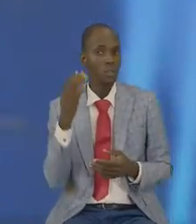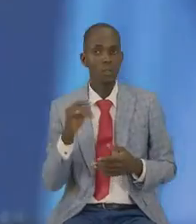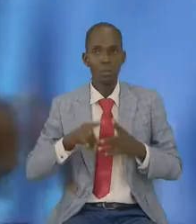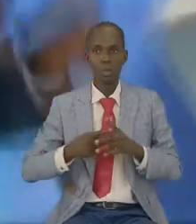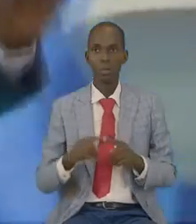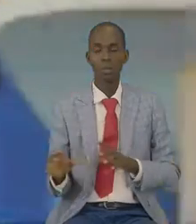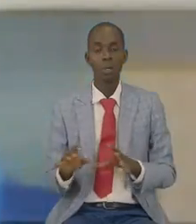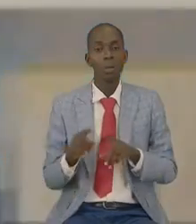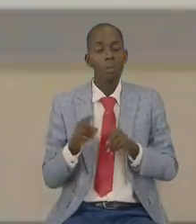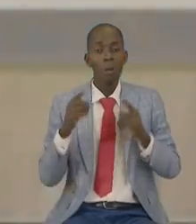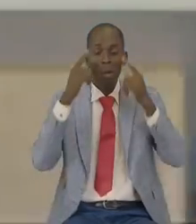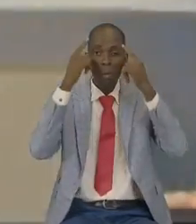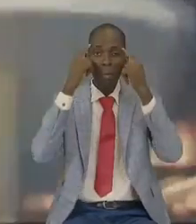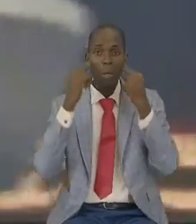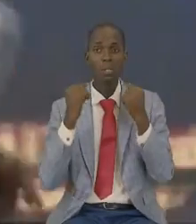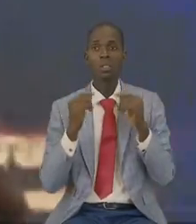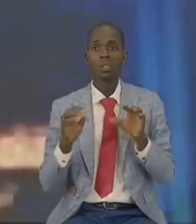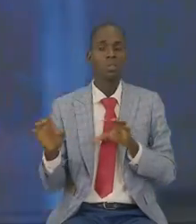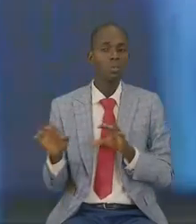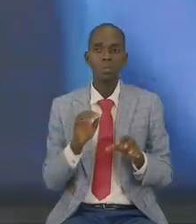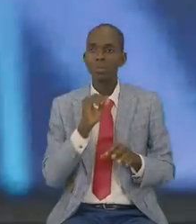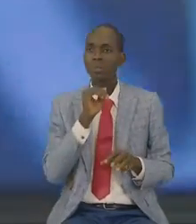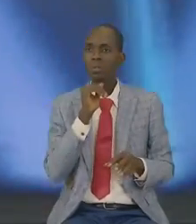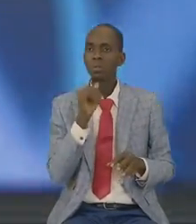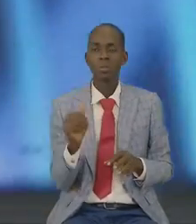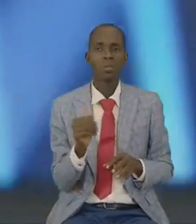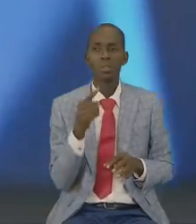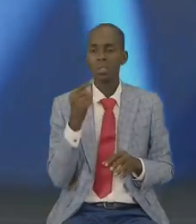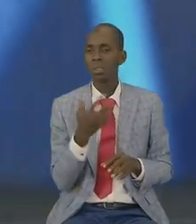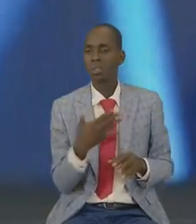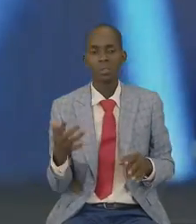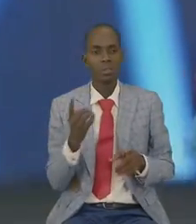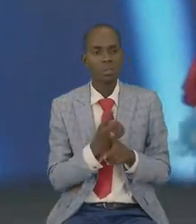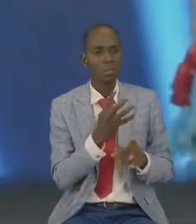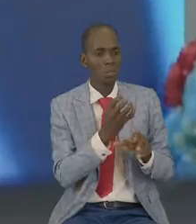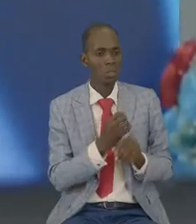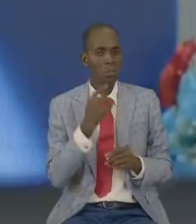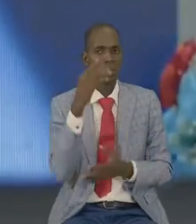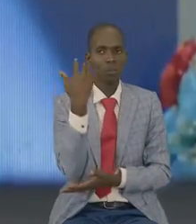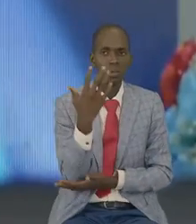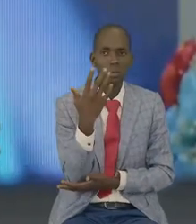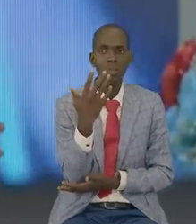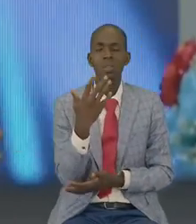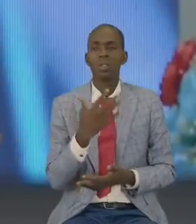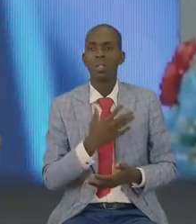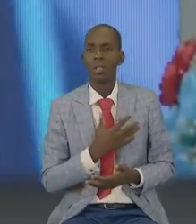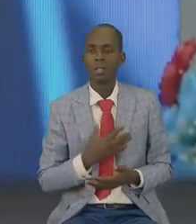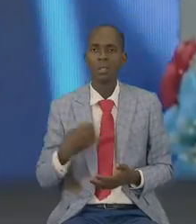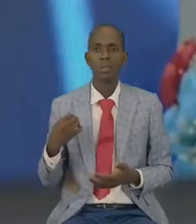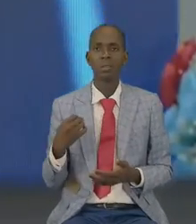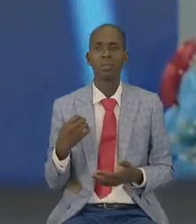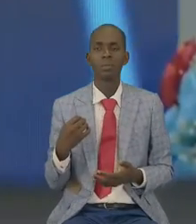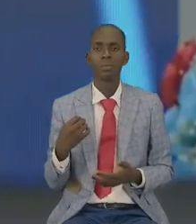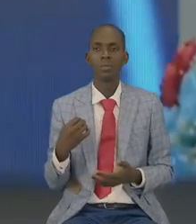But Moses knew this tree before, and the Lord is revealing that to me